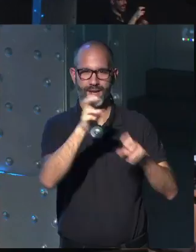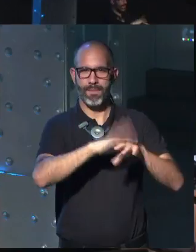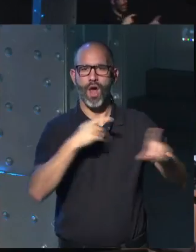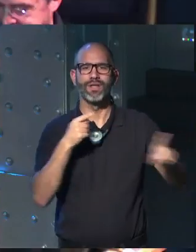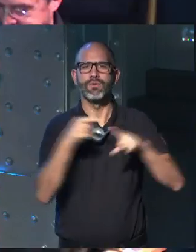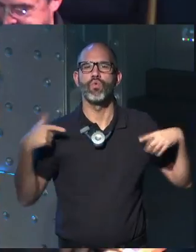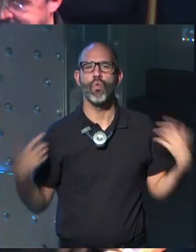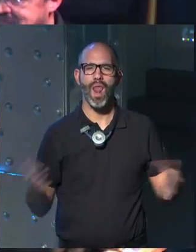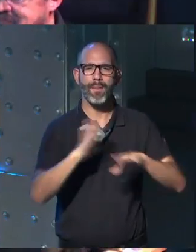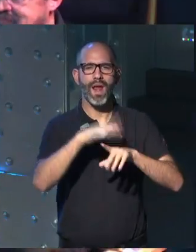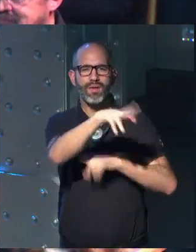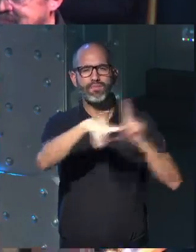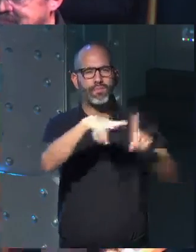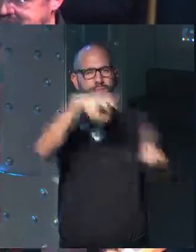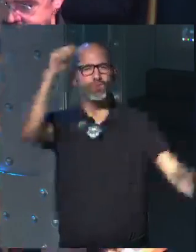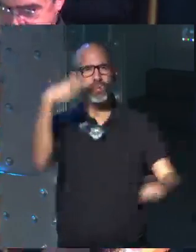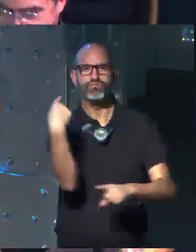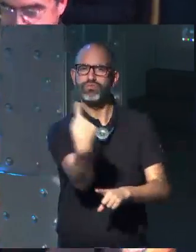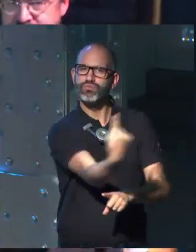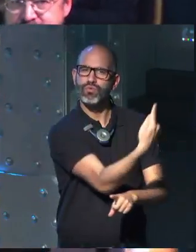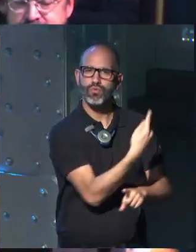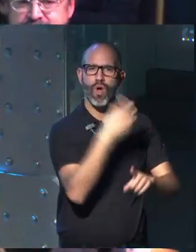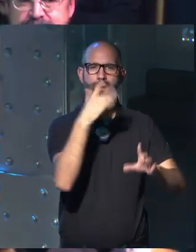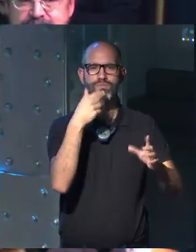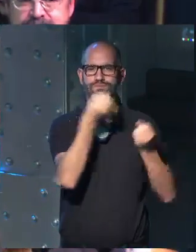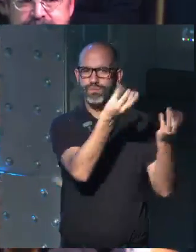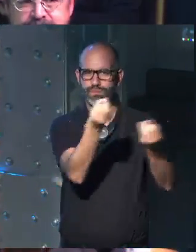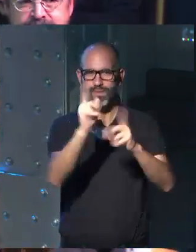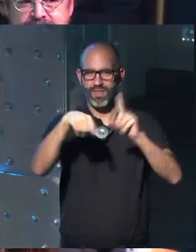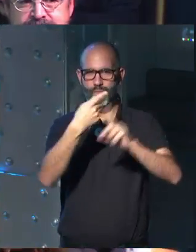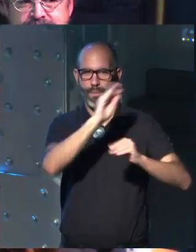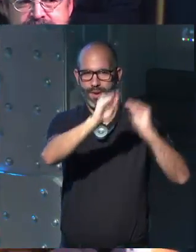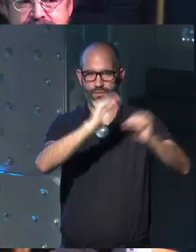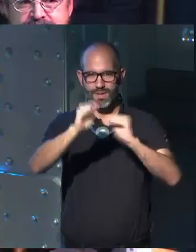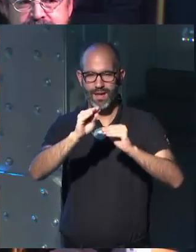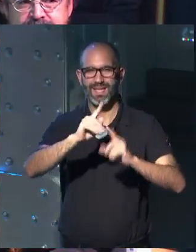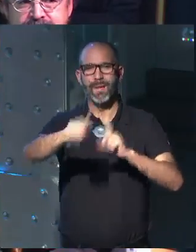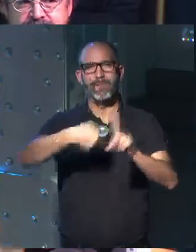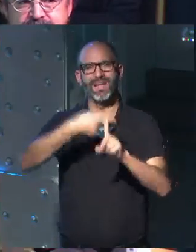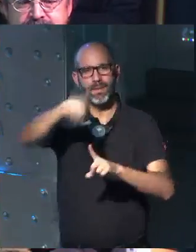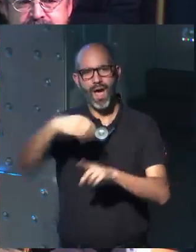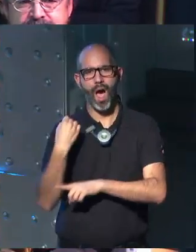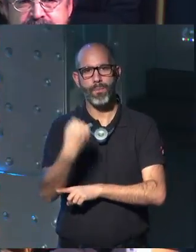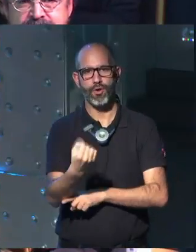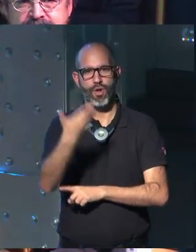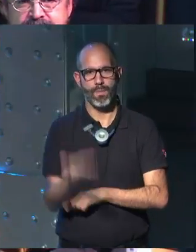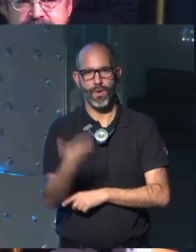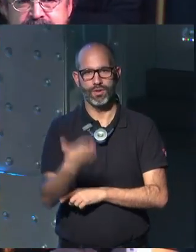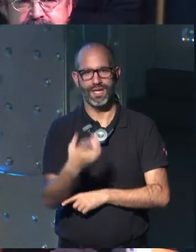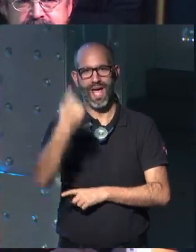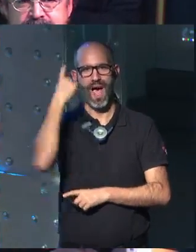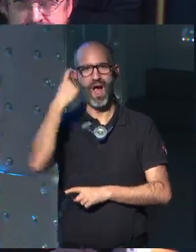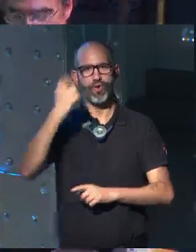for them, they've come to join us to give us a different generation focus. And there's going to be a